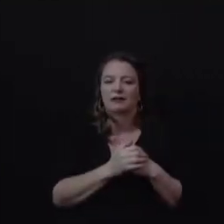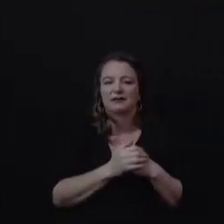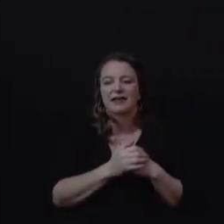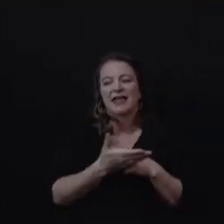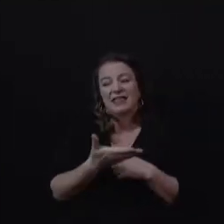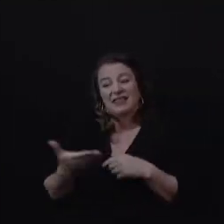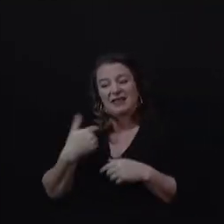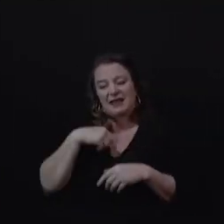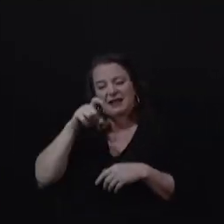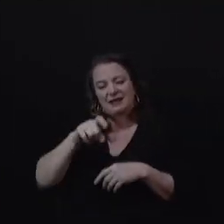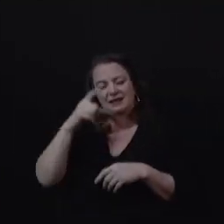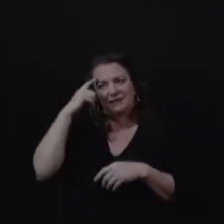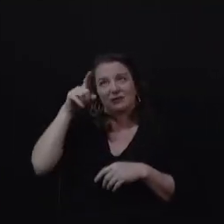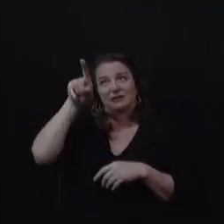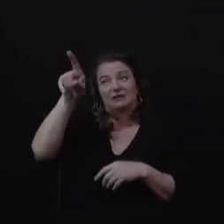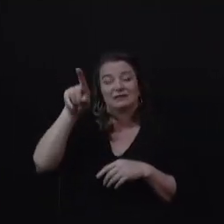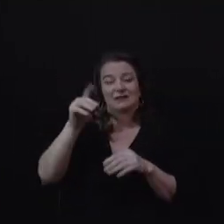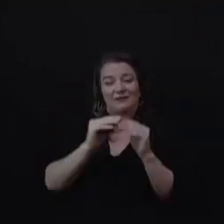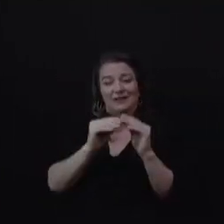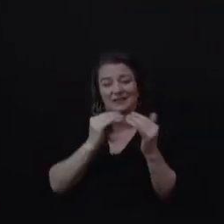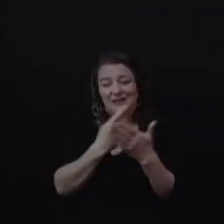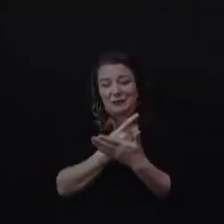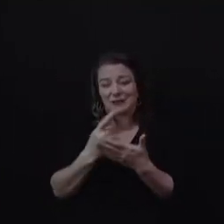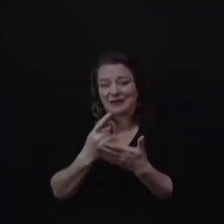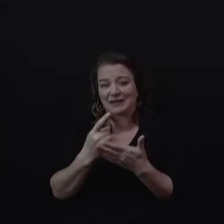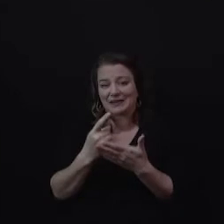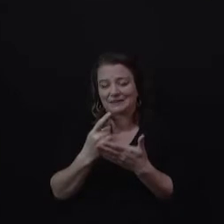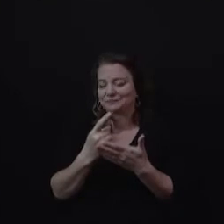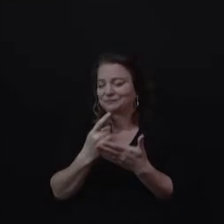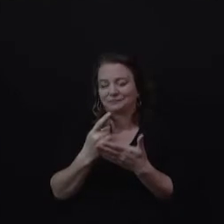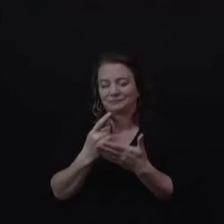needed this week for God to fix was something that